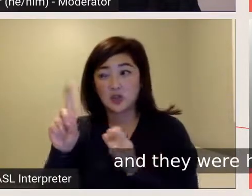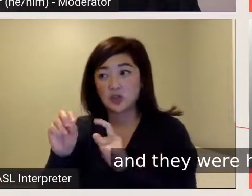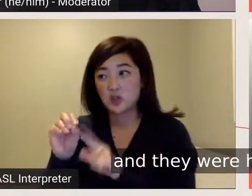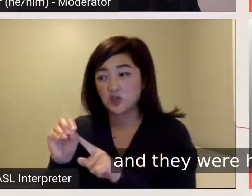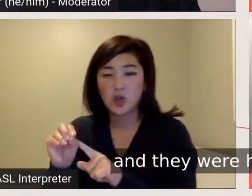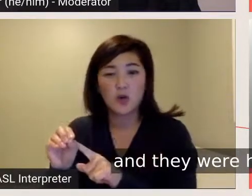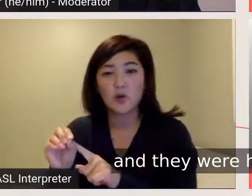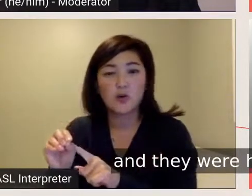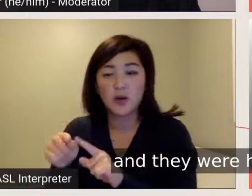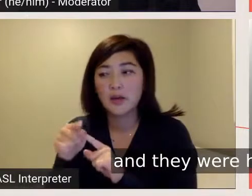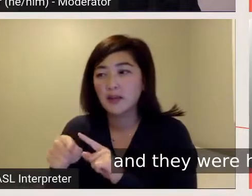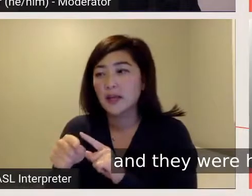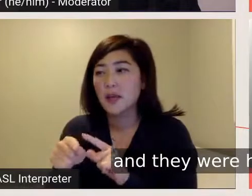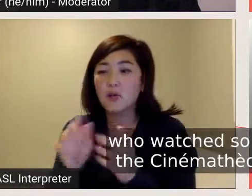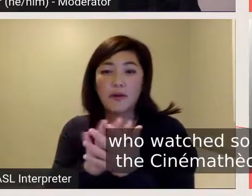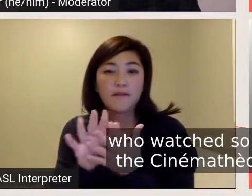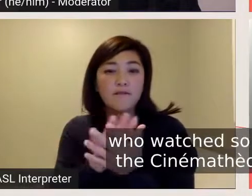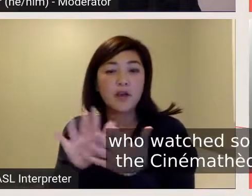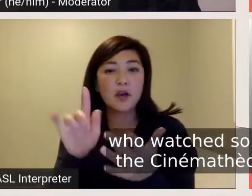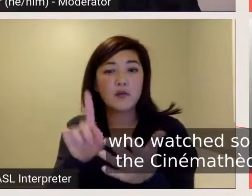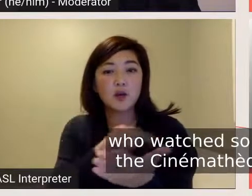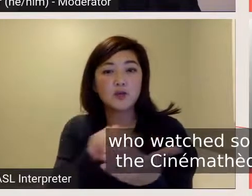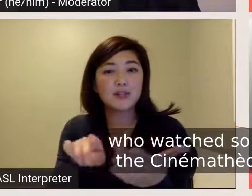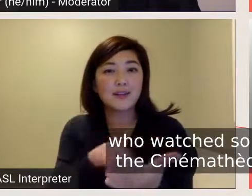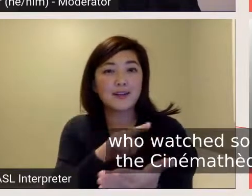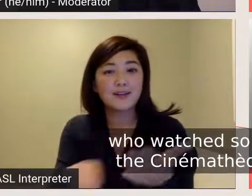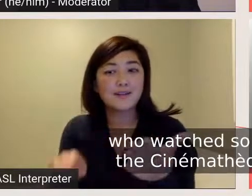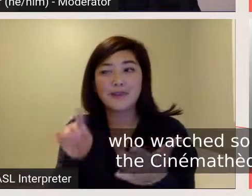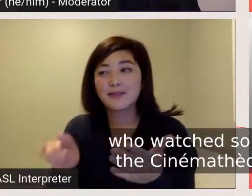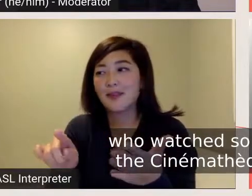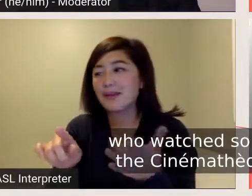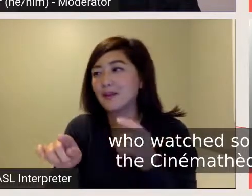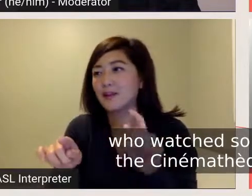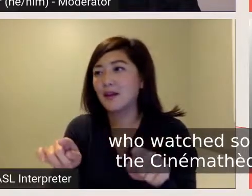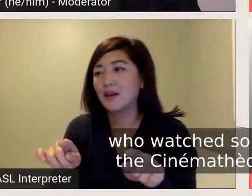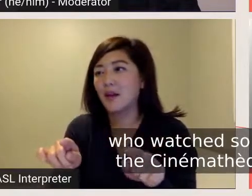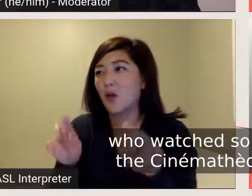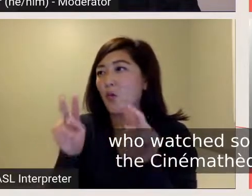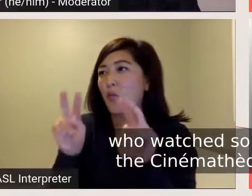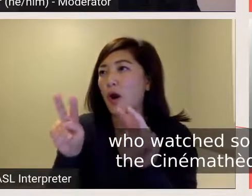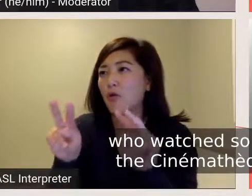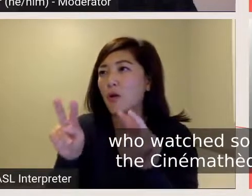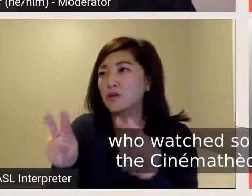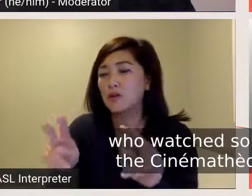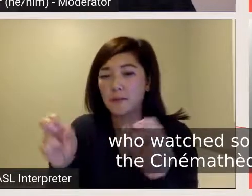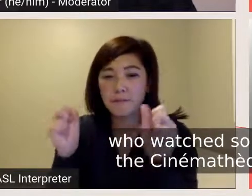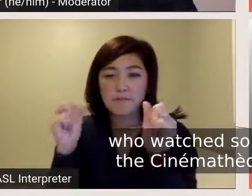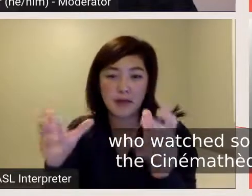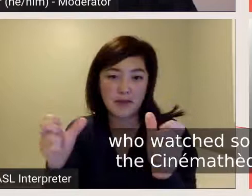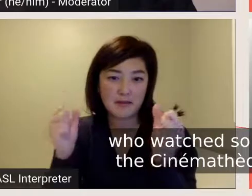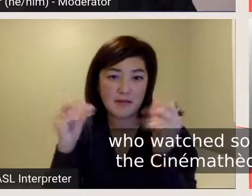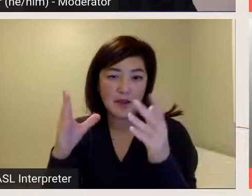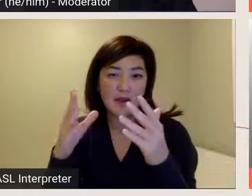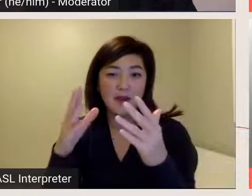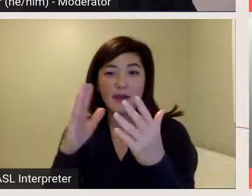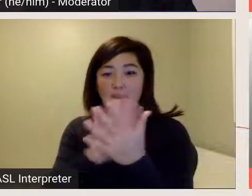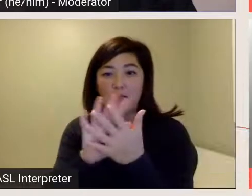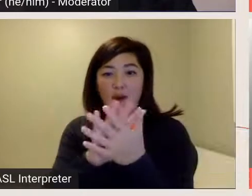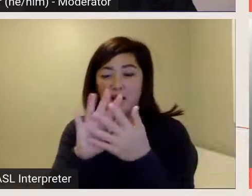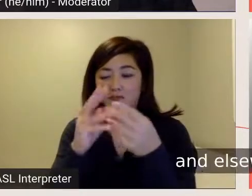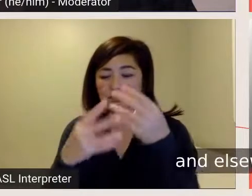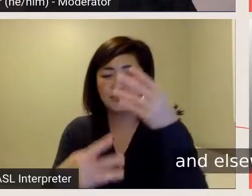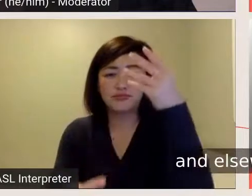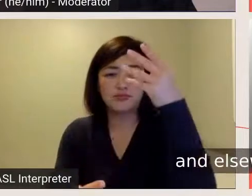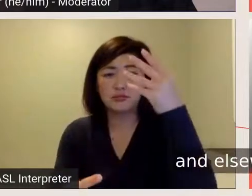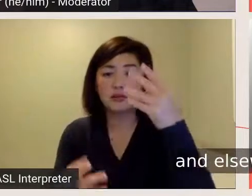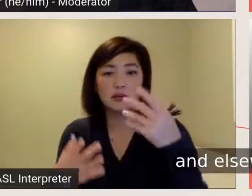were huge film fans who watched so many films at the Cinémathèque